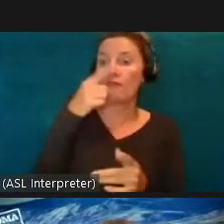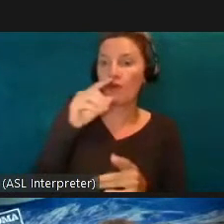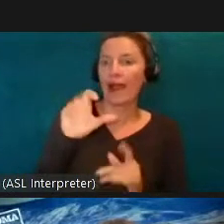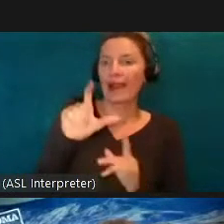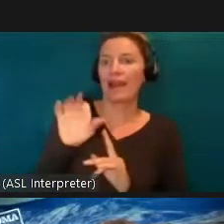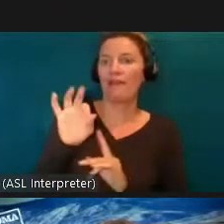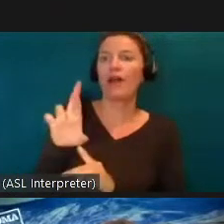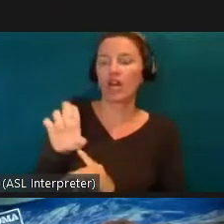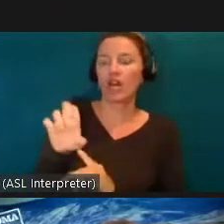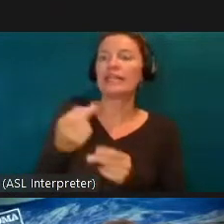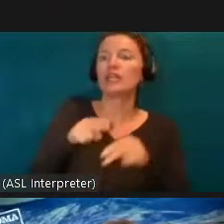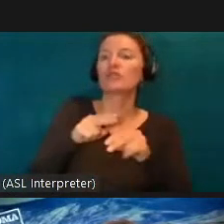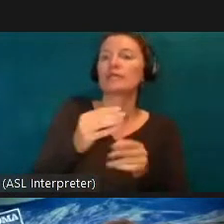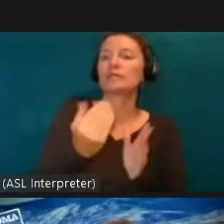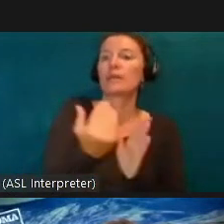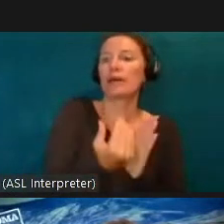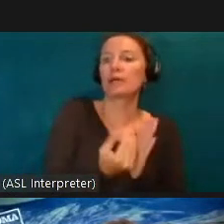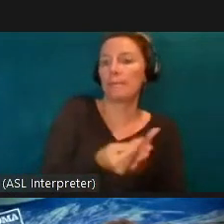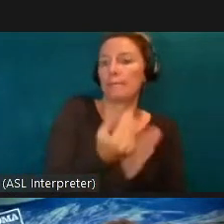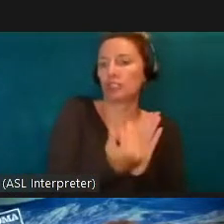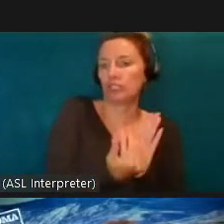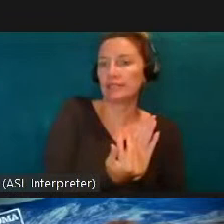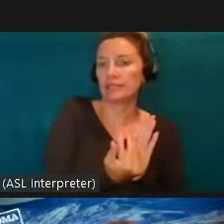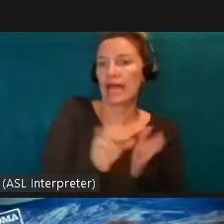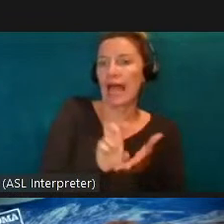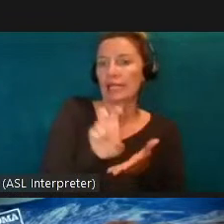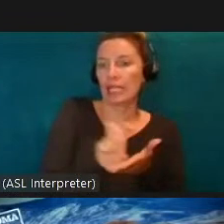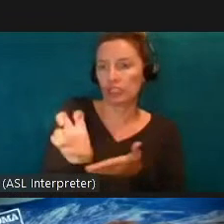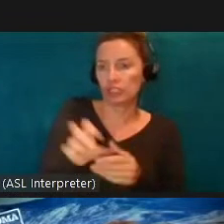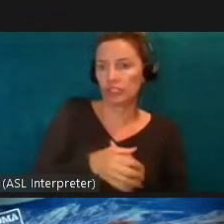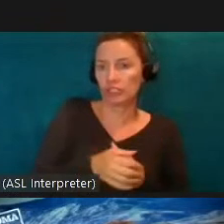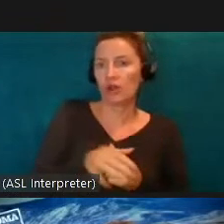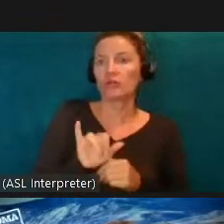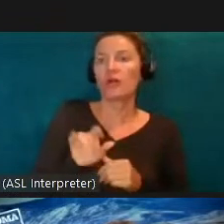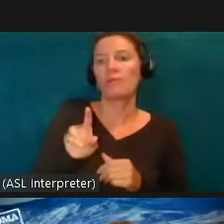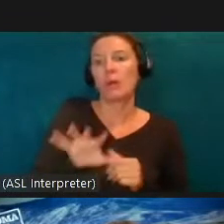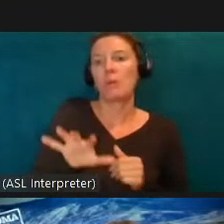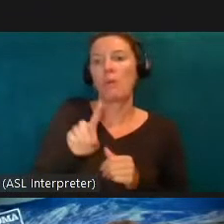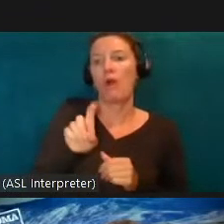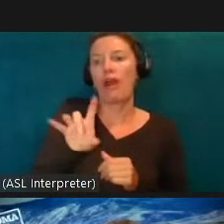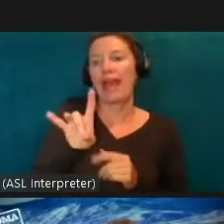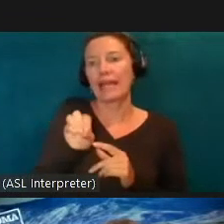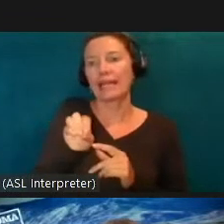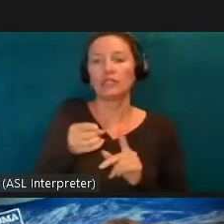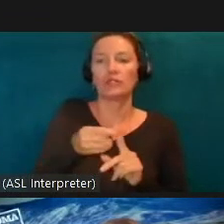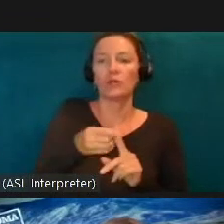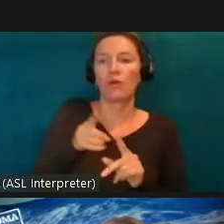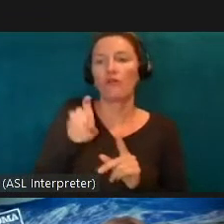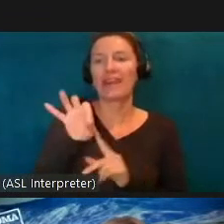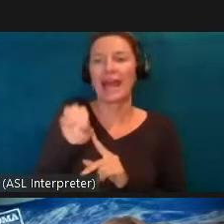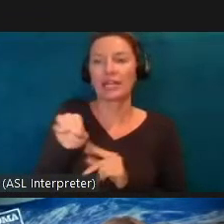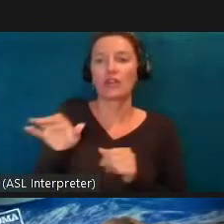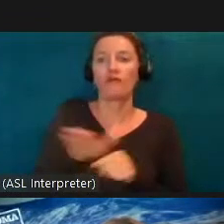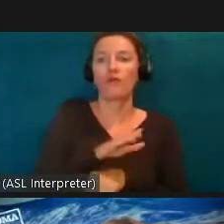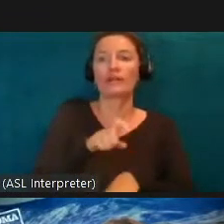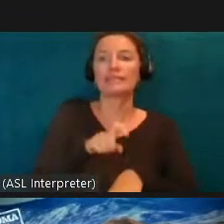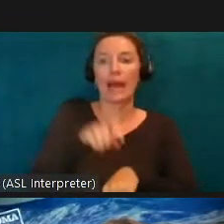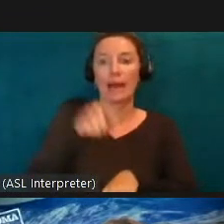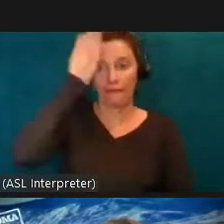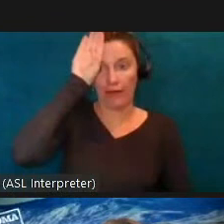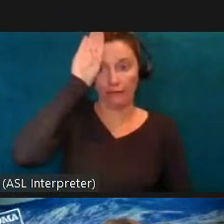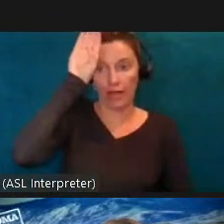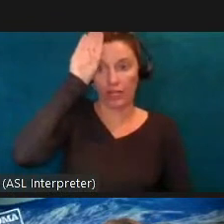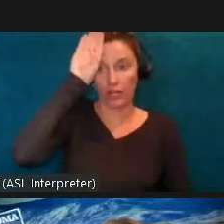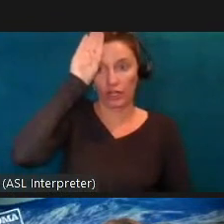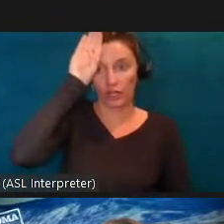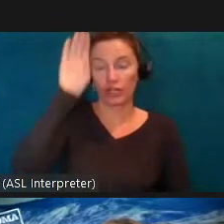budget allocation, and an additional approximate 180 to 190 full-time firefighters. This